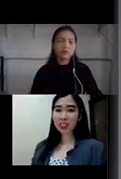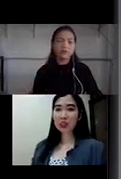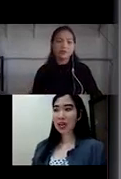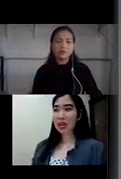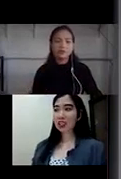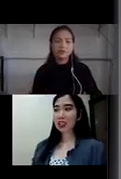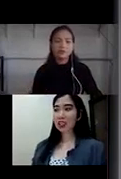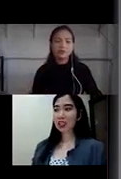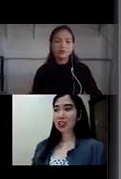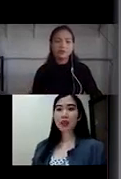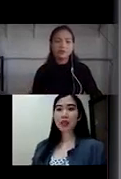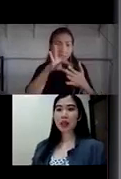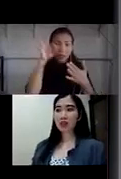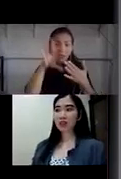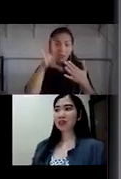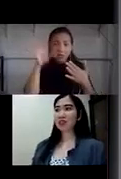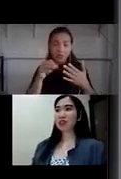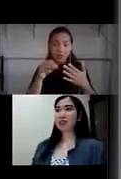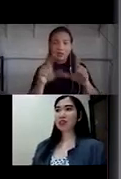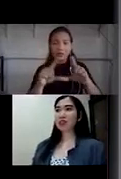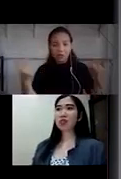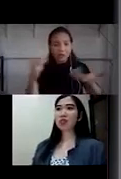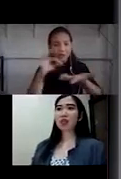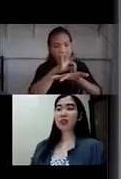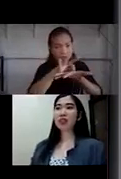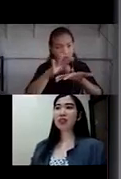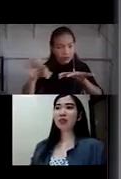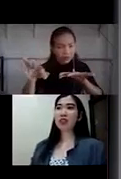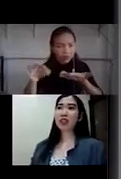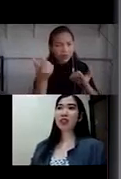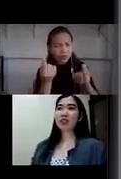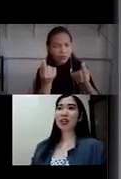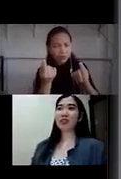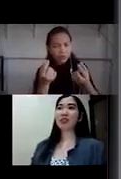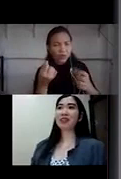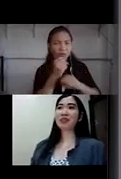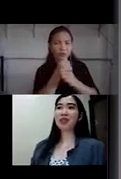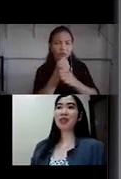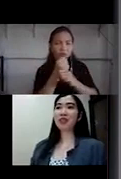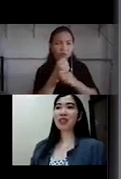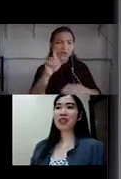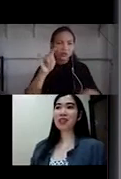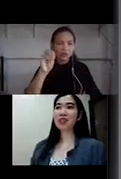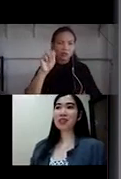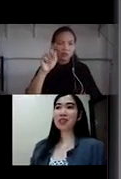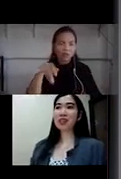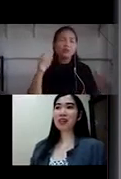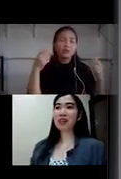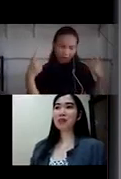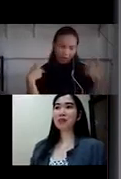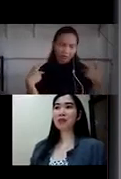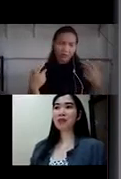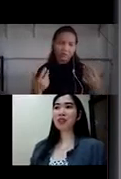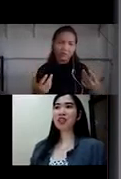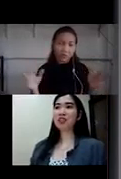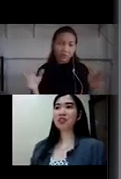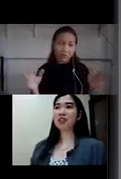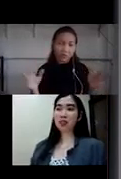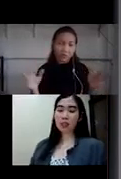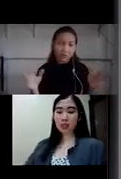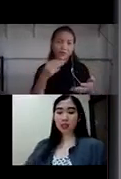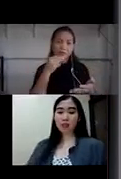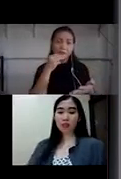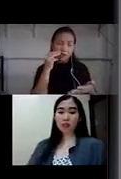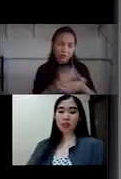select nyo lang itong library account, kung ano man yung template na ginawa, then yan, meron ka ng message.